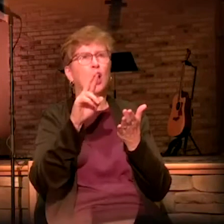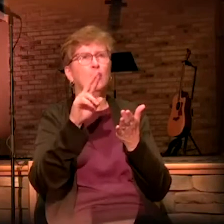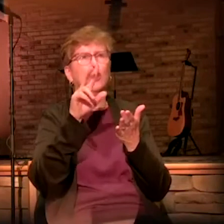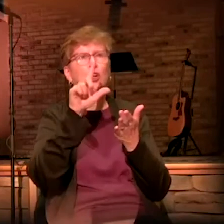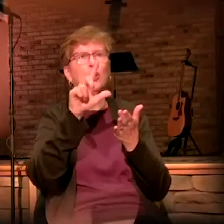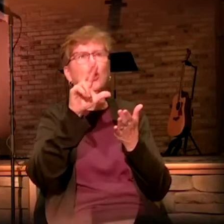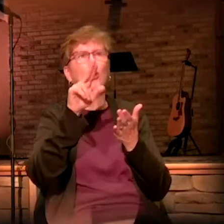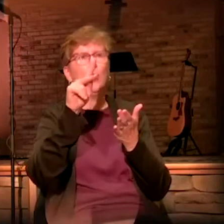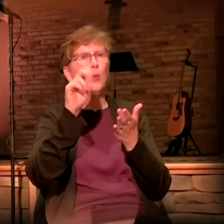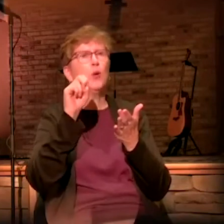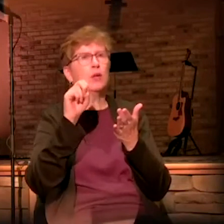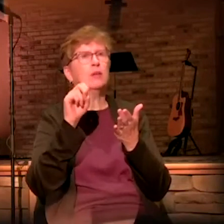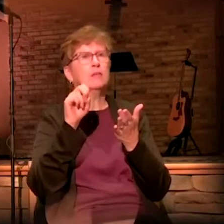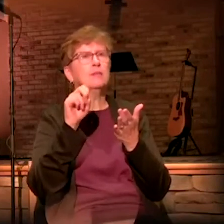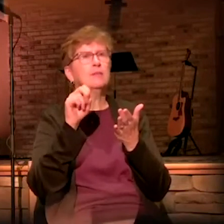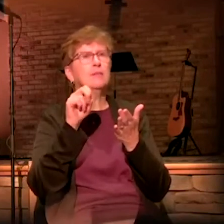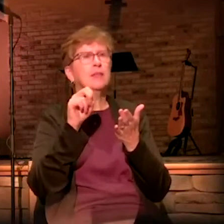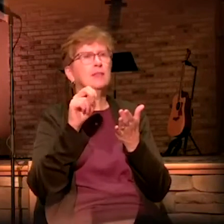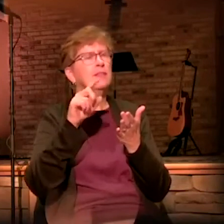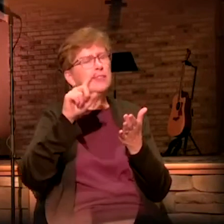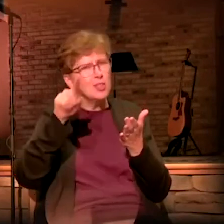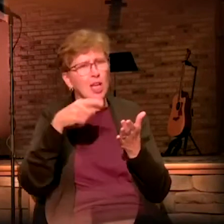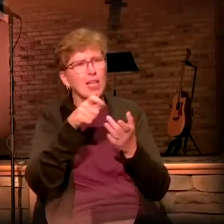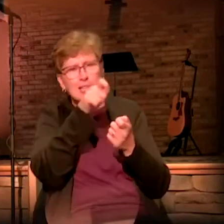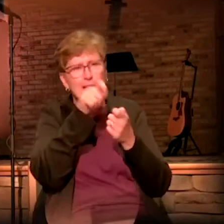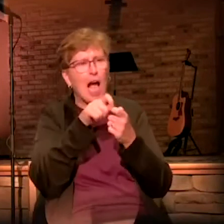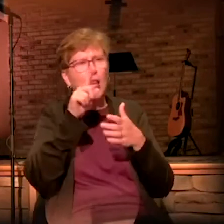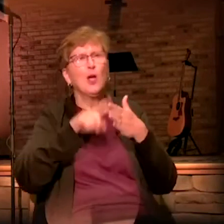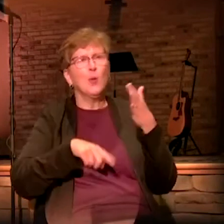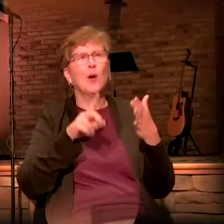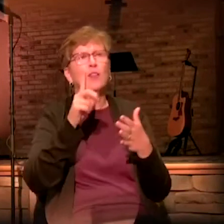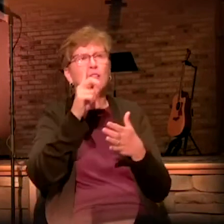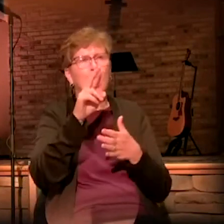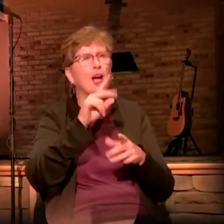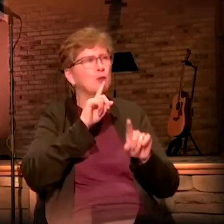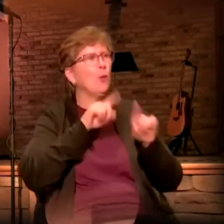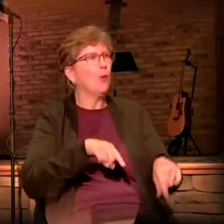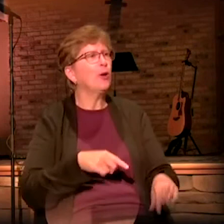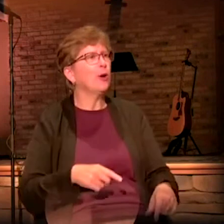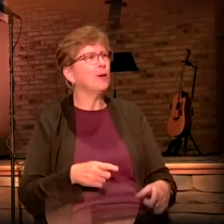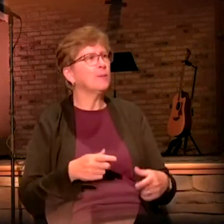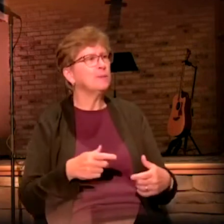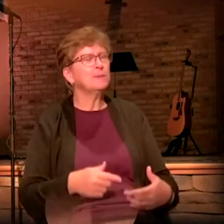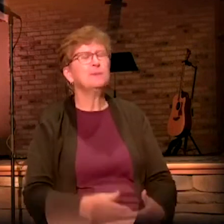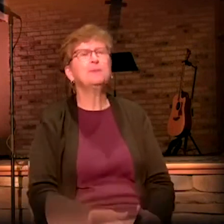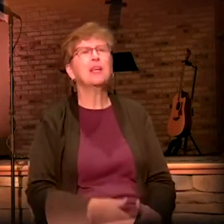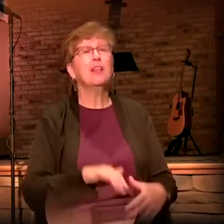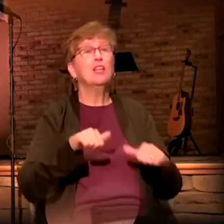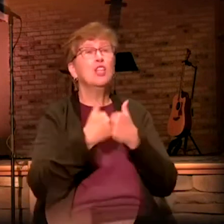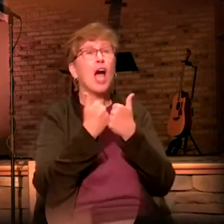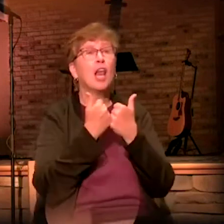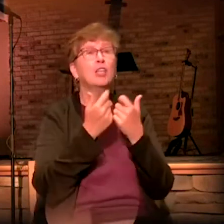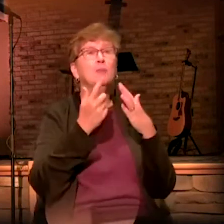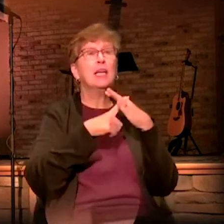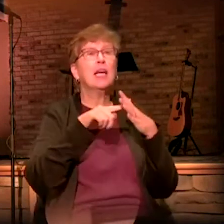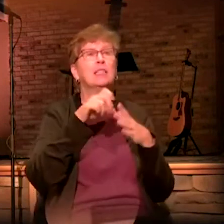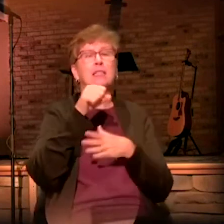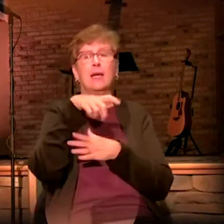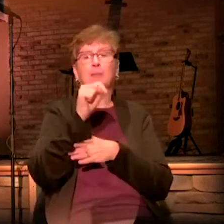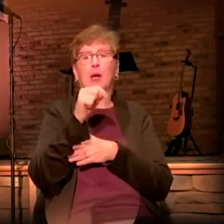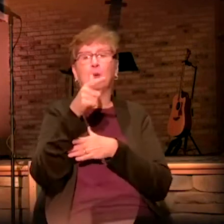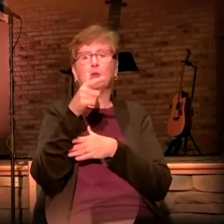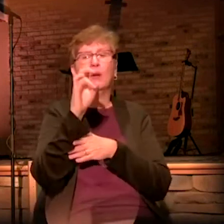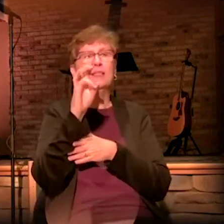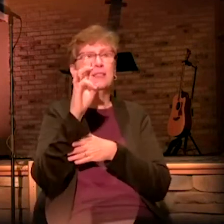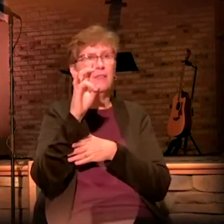Just What the Doctor Ordered. You can register now. But the challenge begins on September 27th, and it runs to